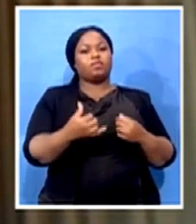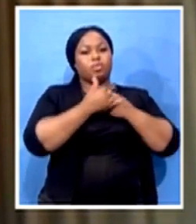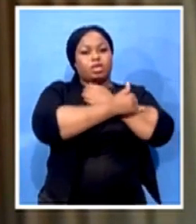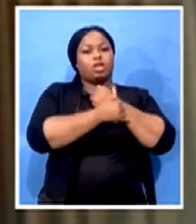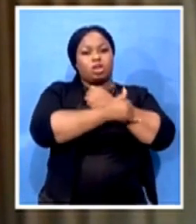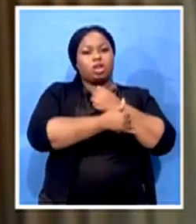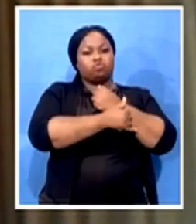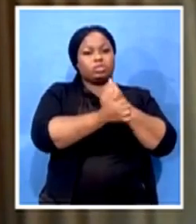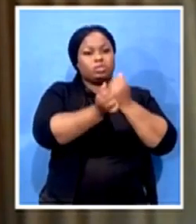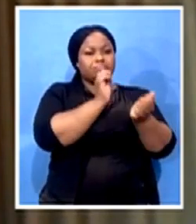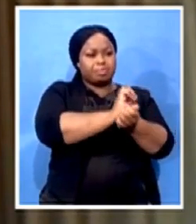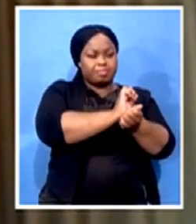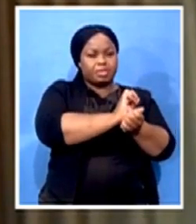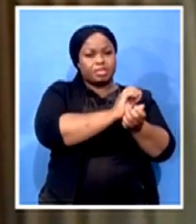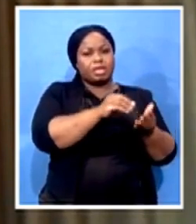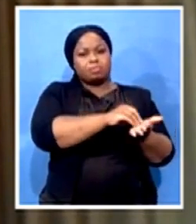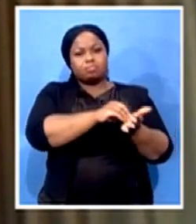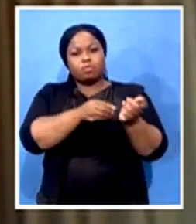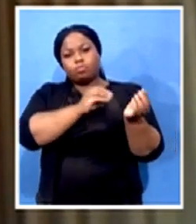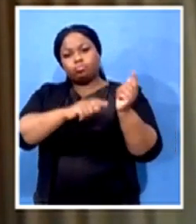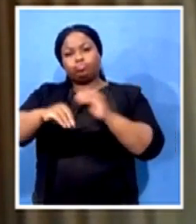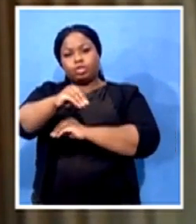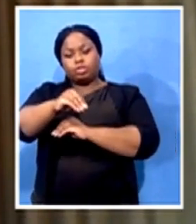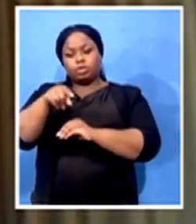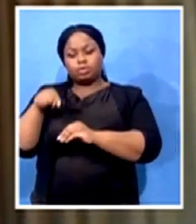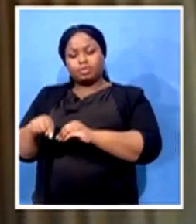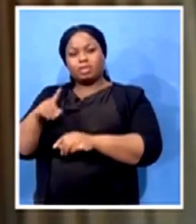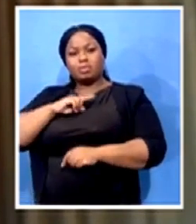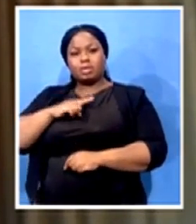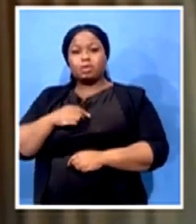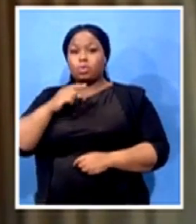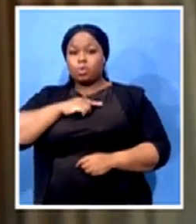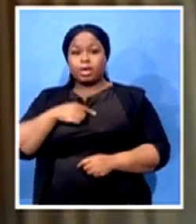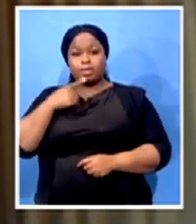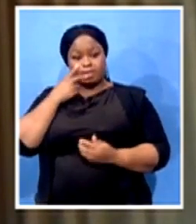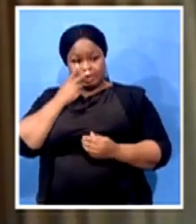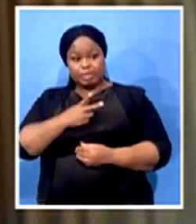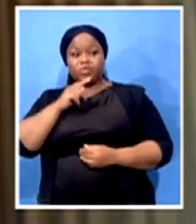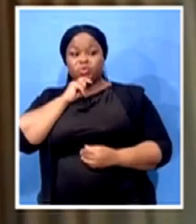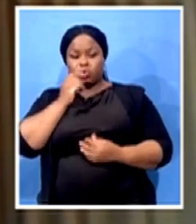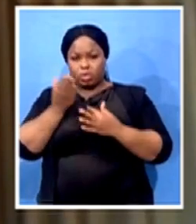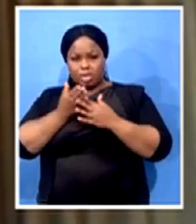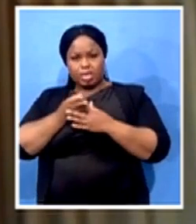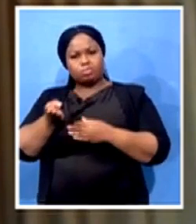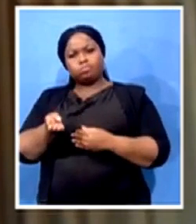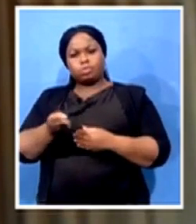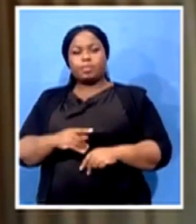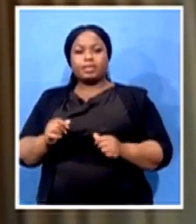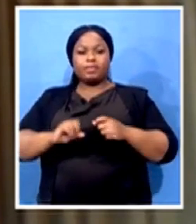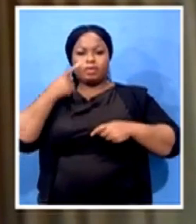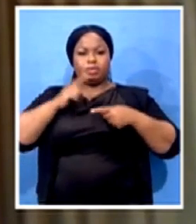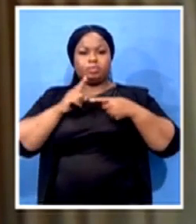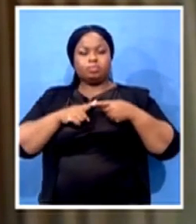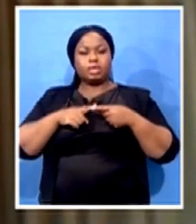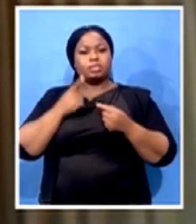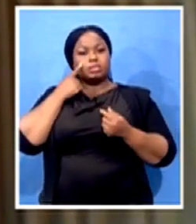warrant, because the other country can see that there is in fact a case before you. Now, there's two options that you can follow. The first option